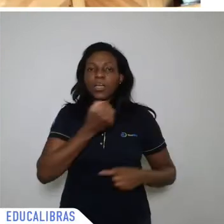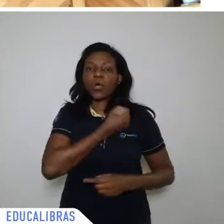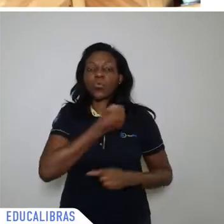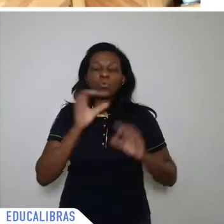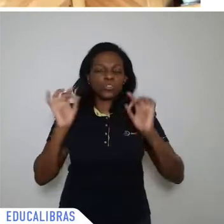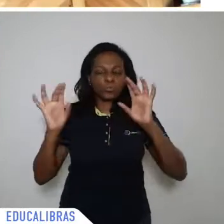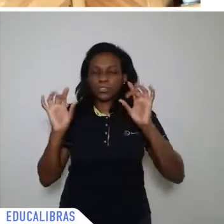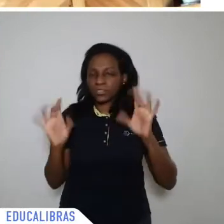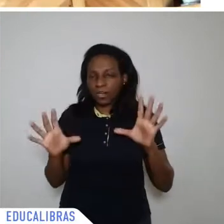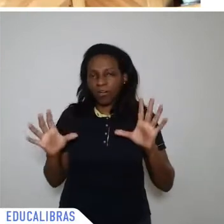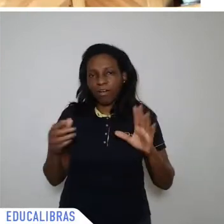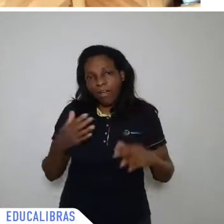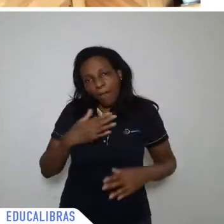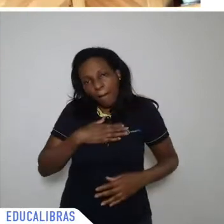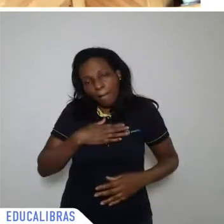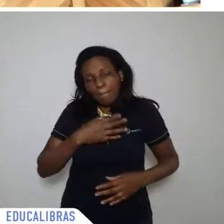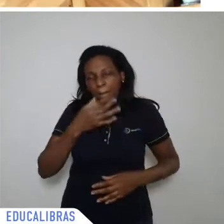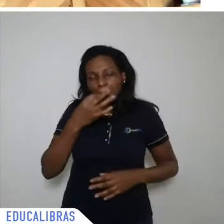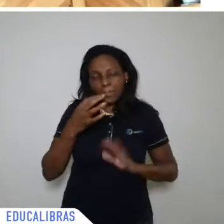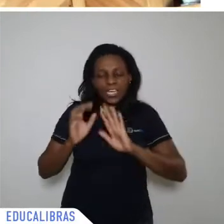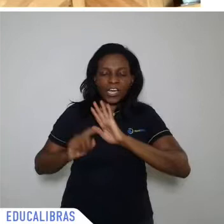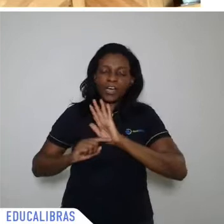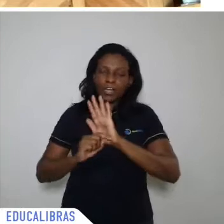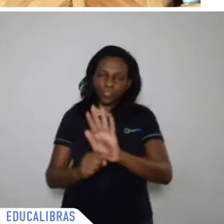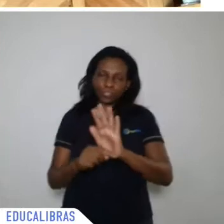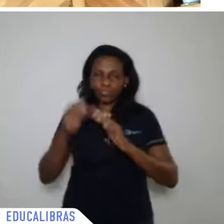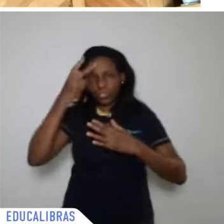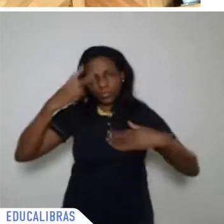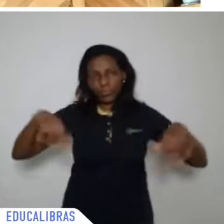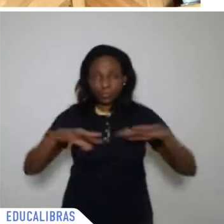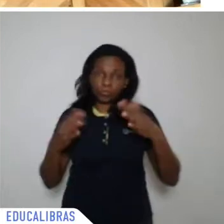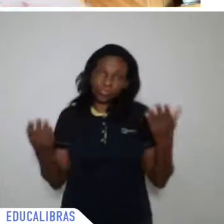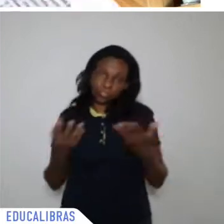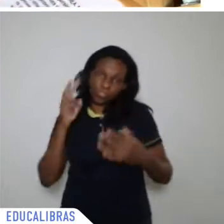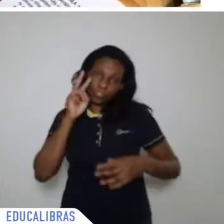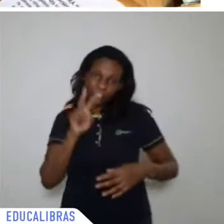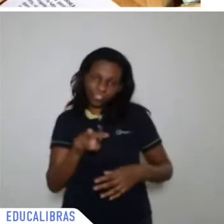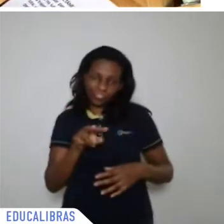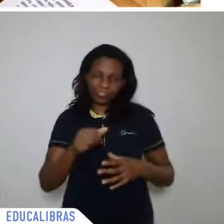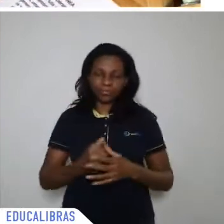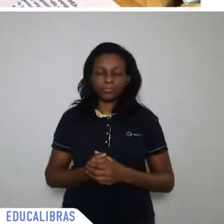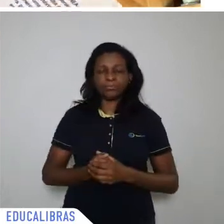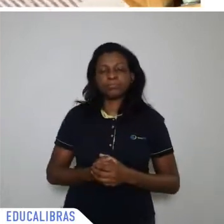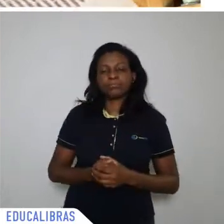This is my contribution for those who are here with us today.